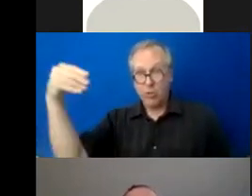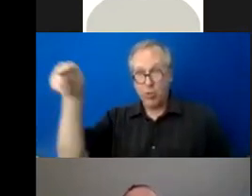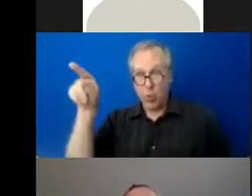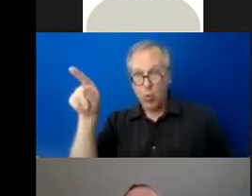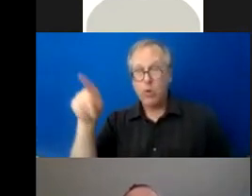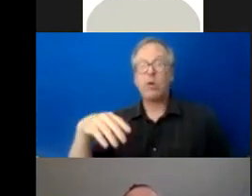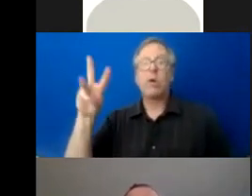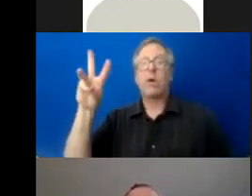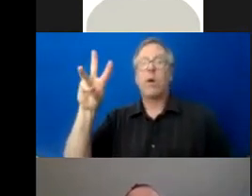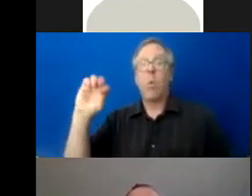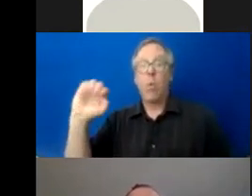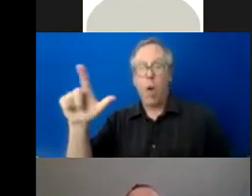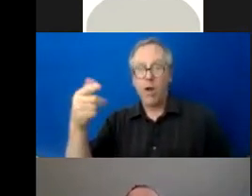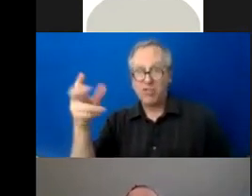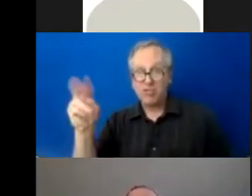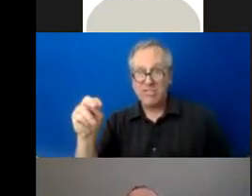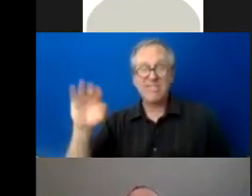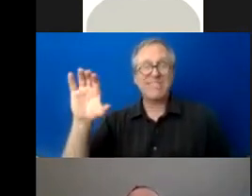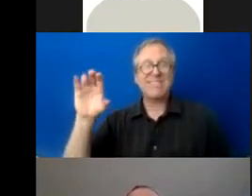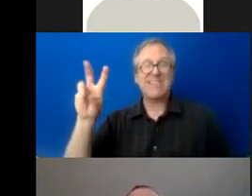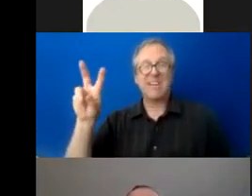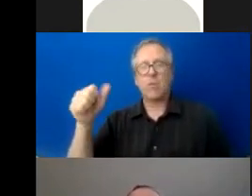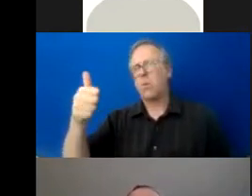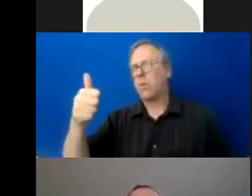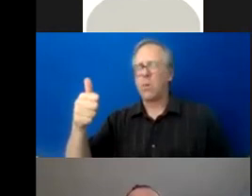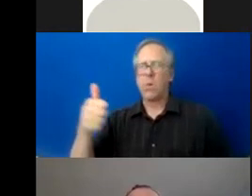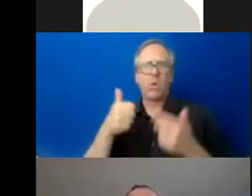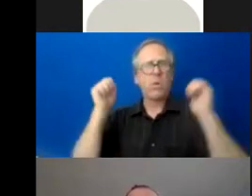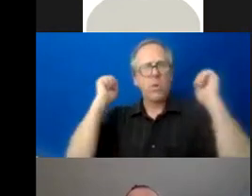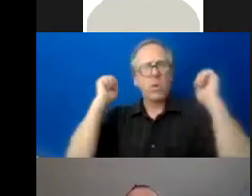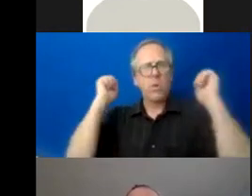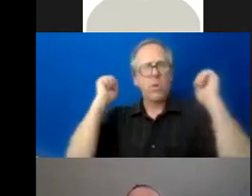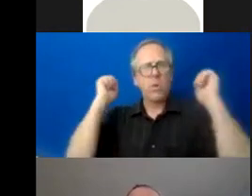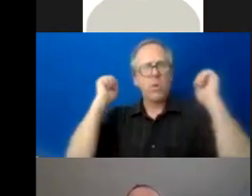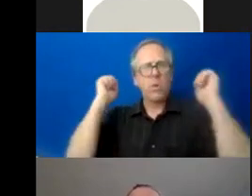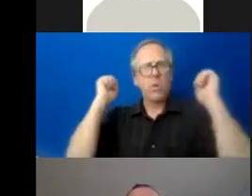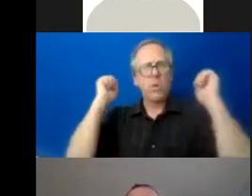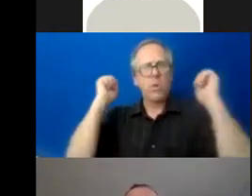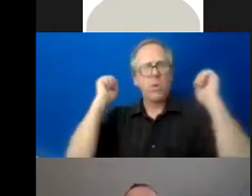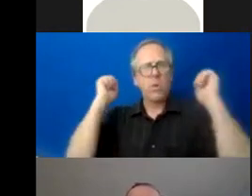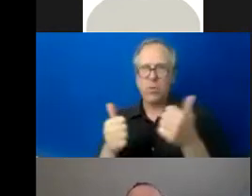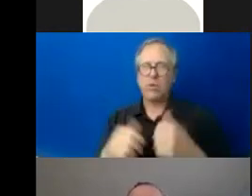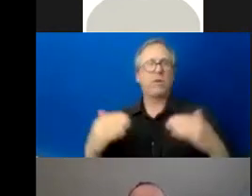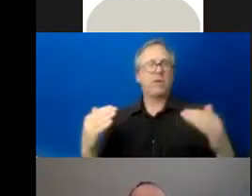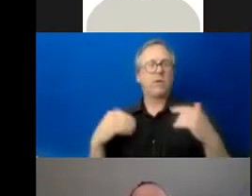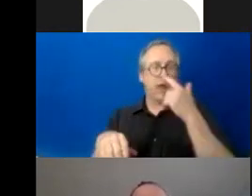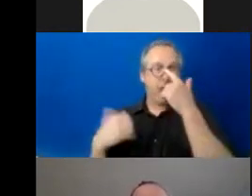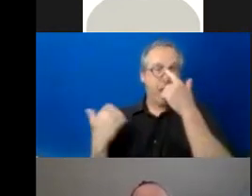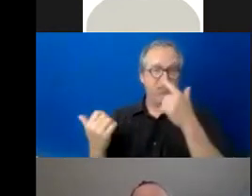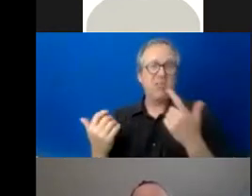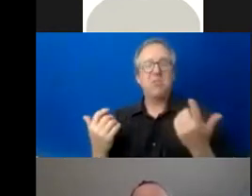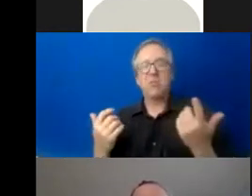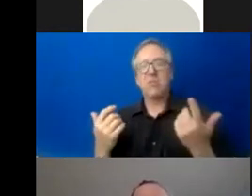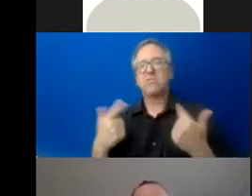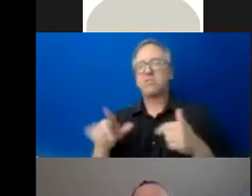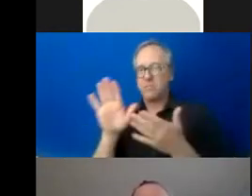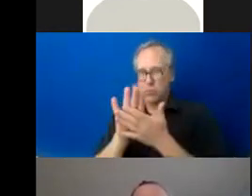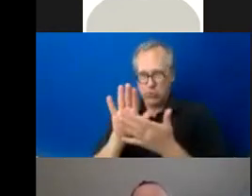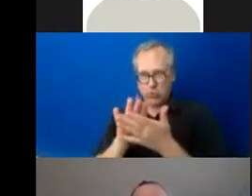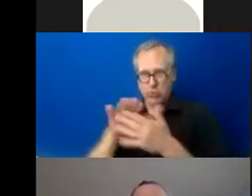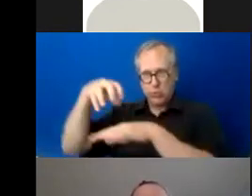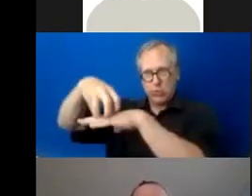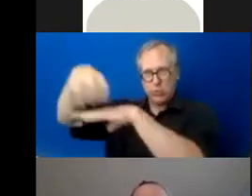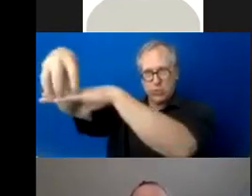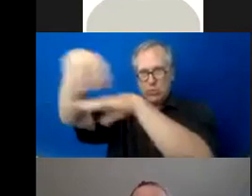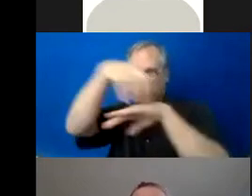and CVS, which is amazing. We have, and in the next couple of slides, we're going to be going over some school clinics that we're going to be having coming up in the